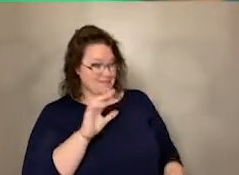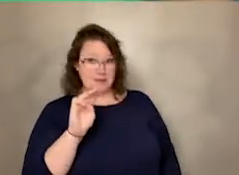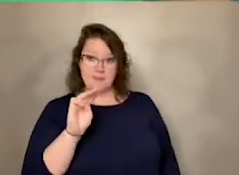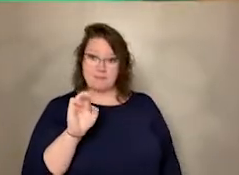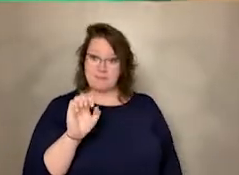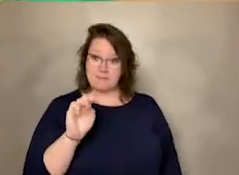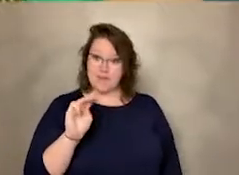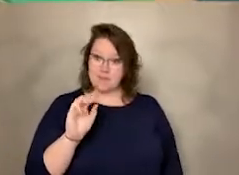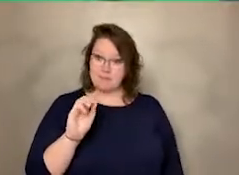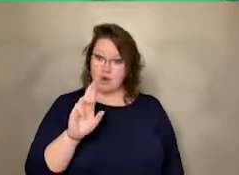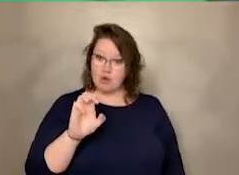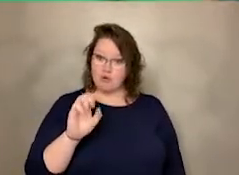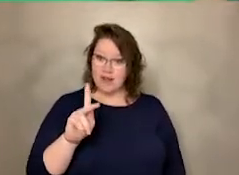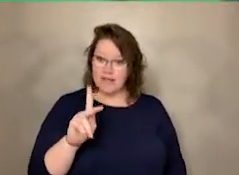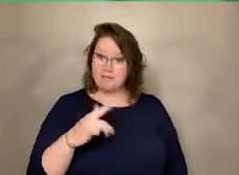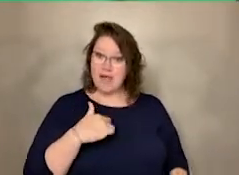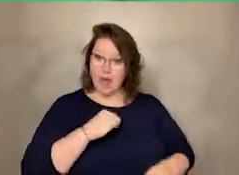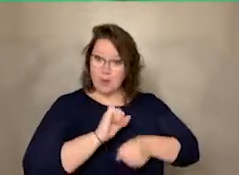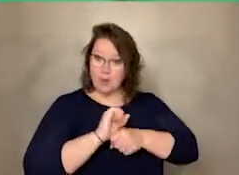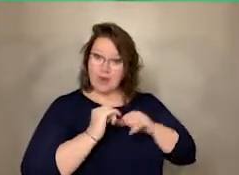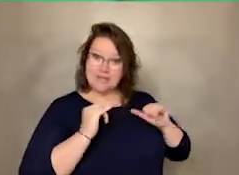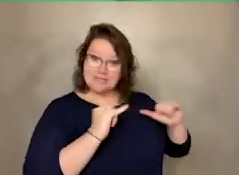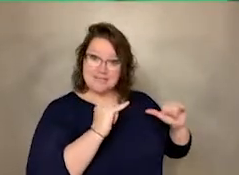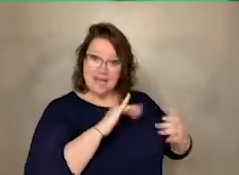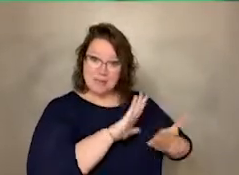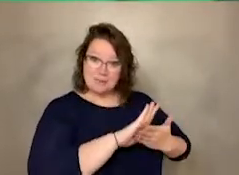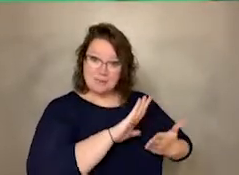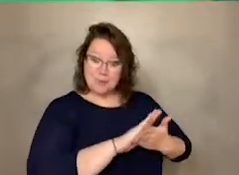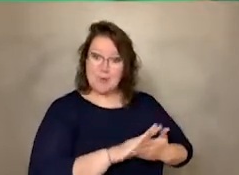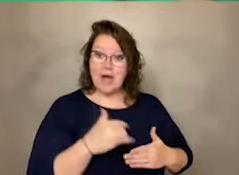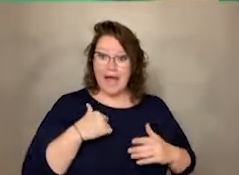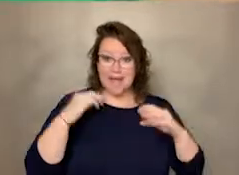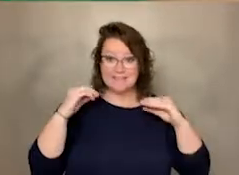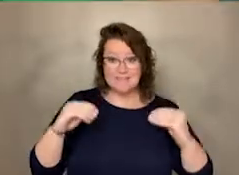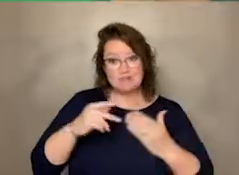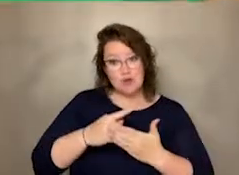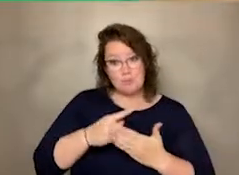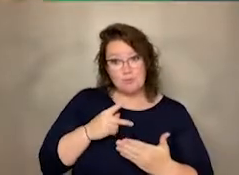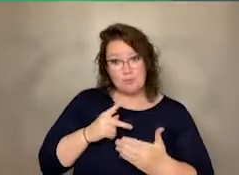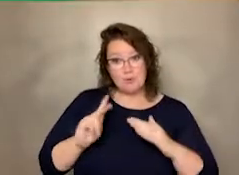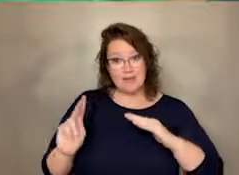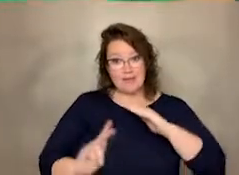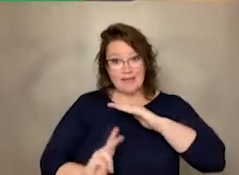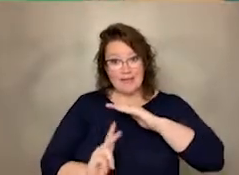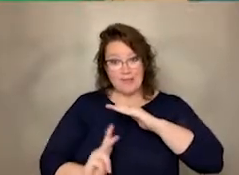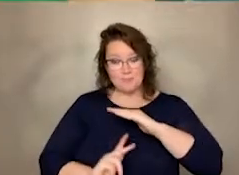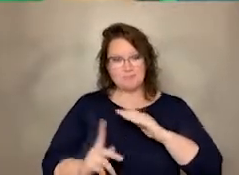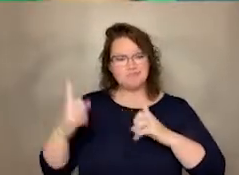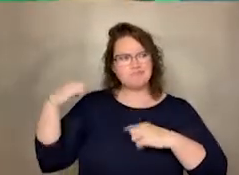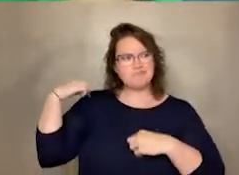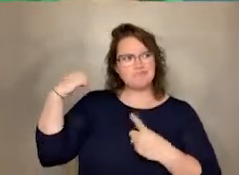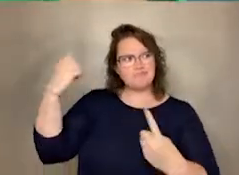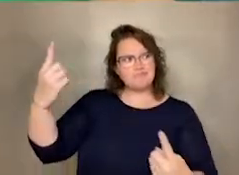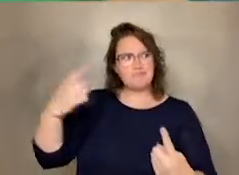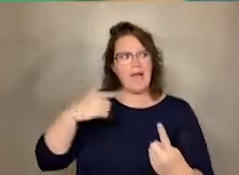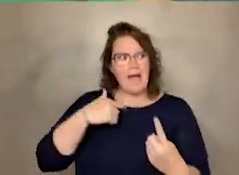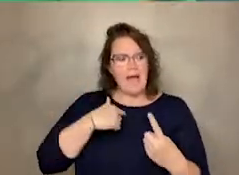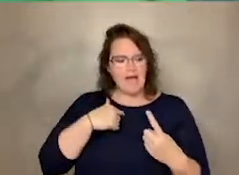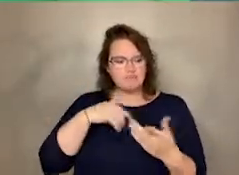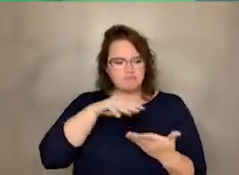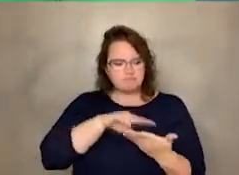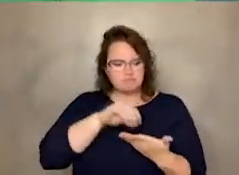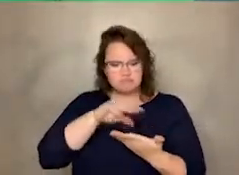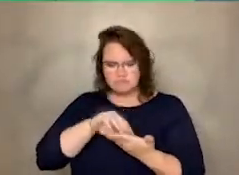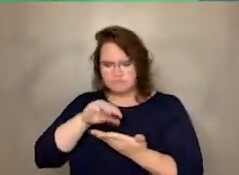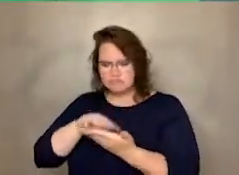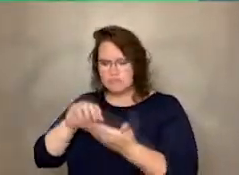Sadie Salter Educational Center. I'm a pre-K teacher, and over the years, I've just collected a lot of instruments,